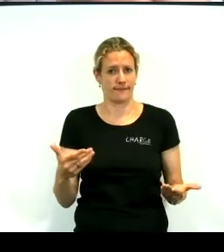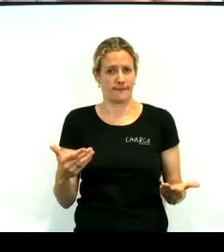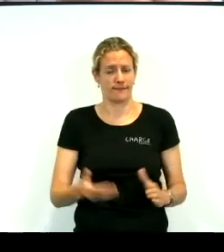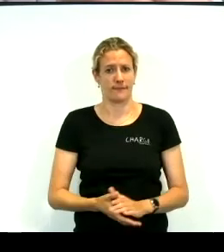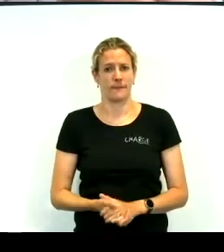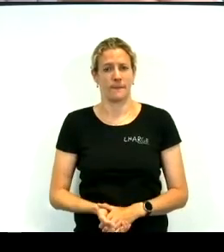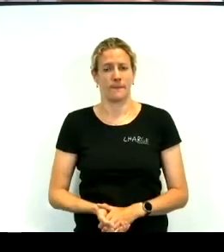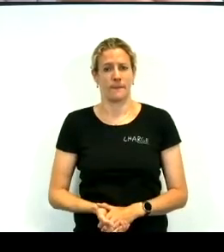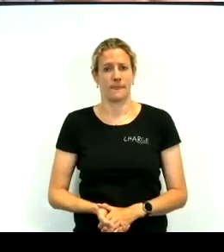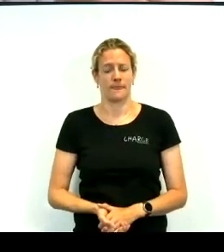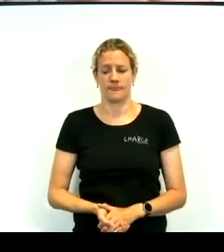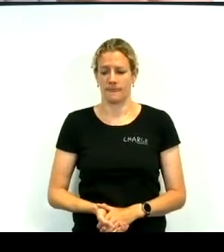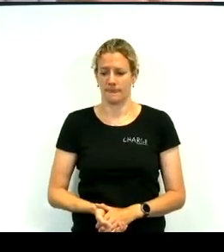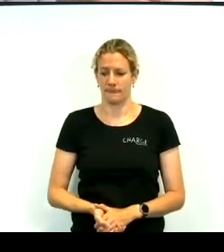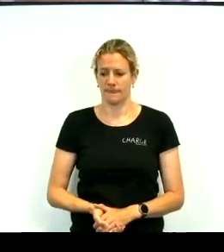that,